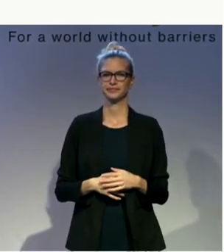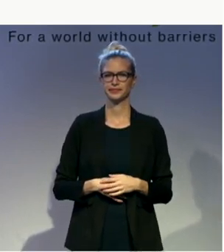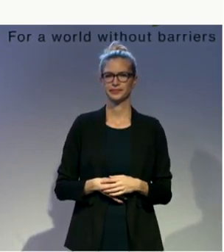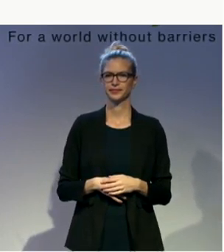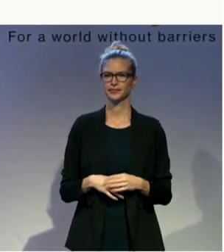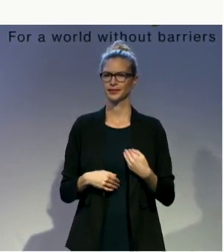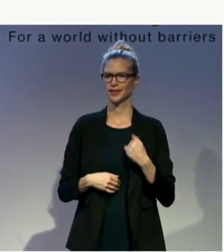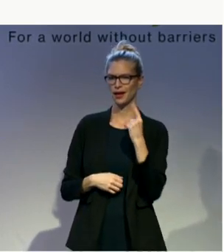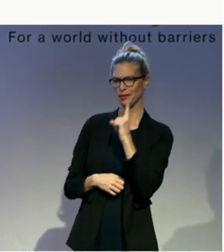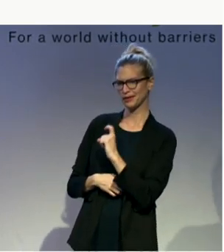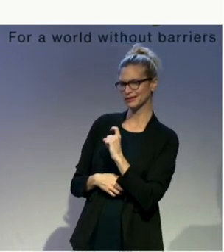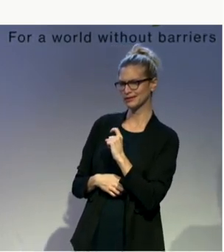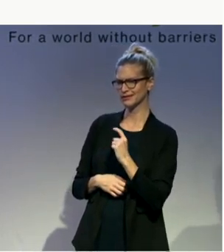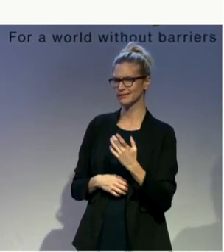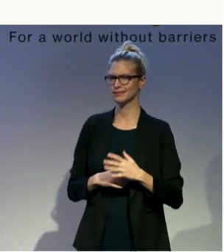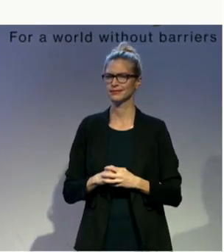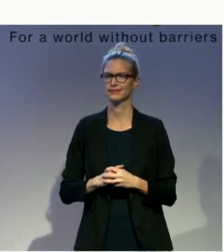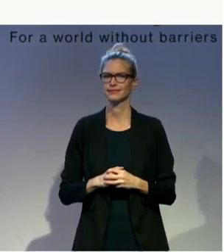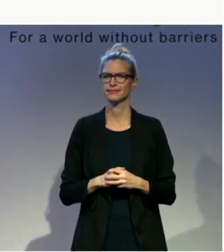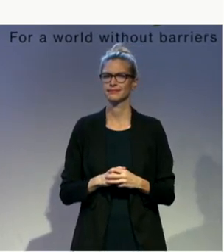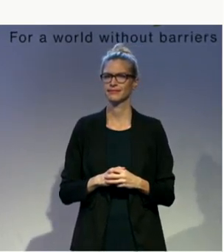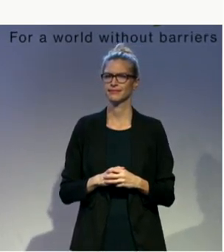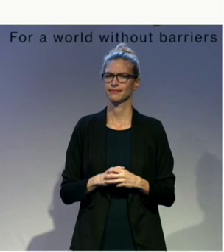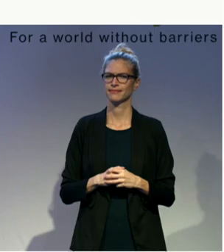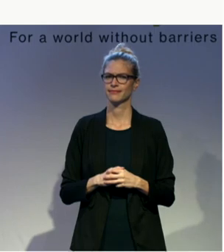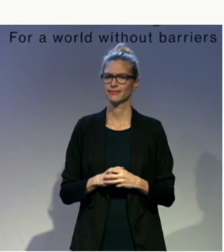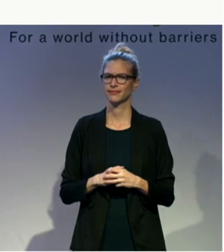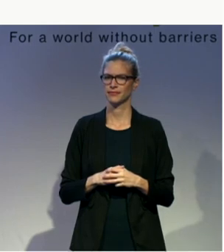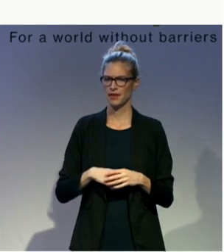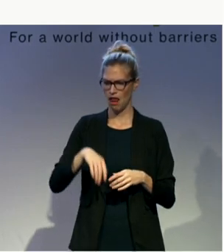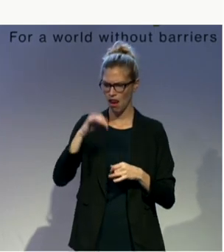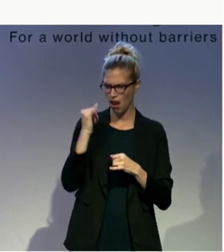the latest constitutional change in your country, please?